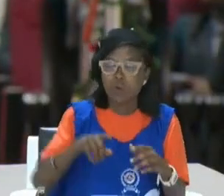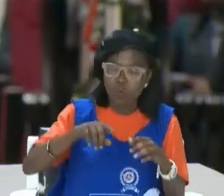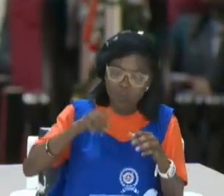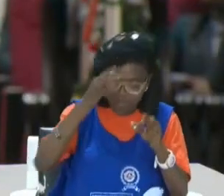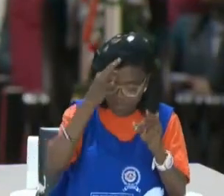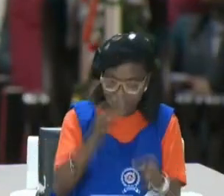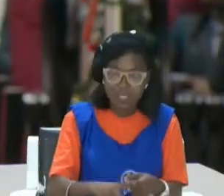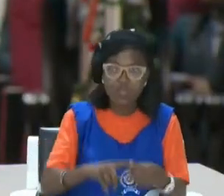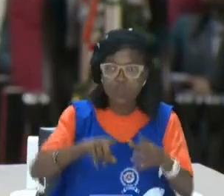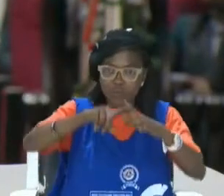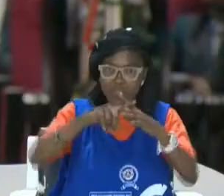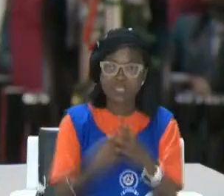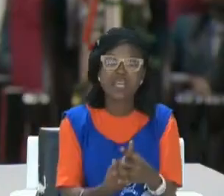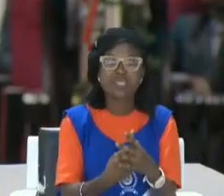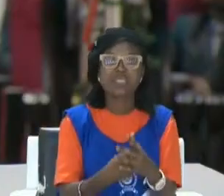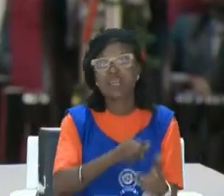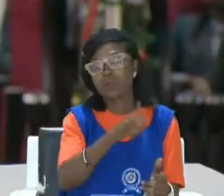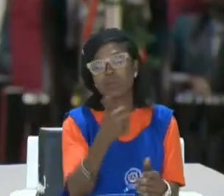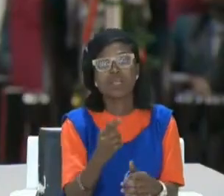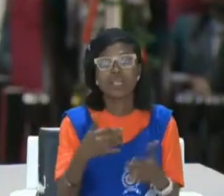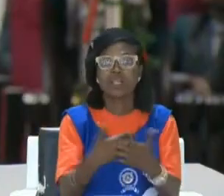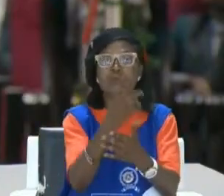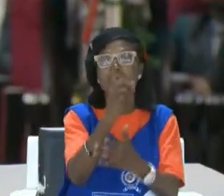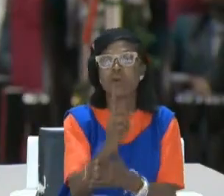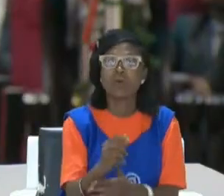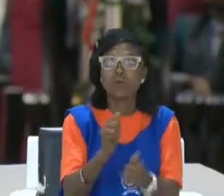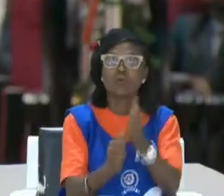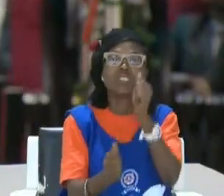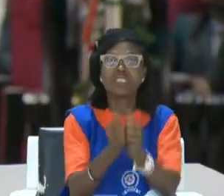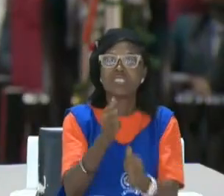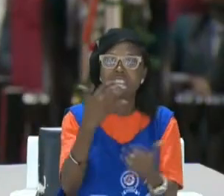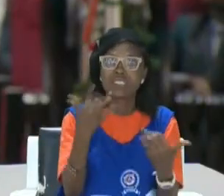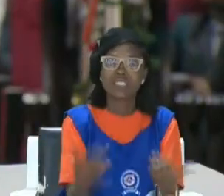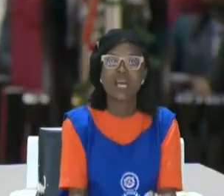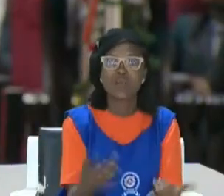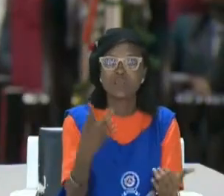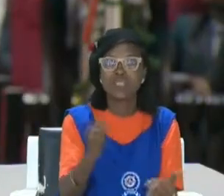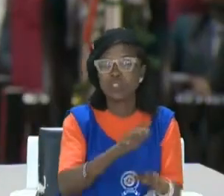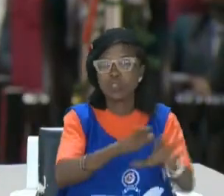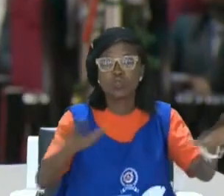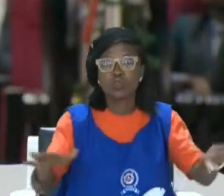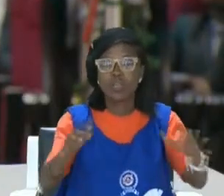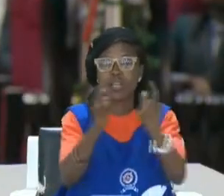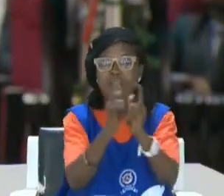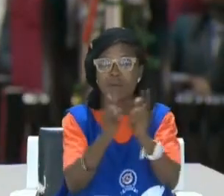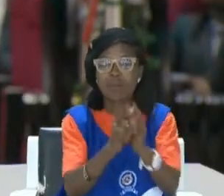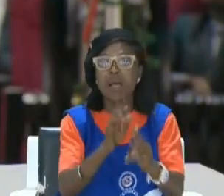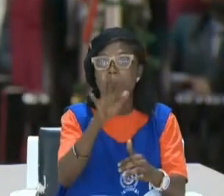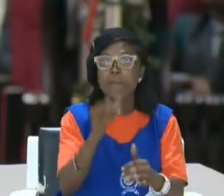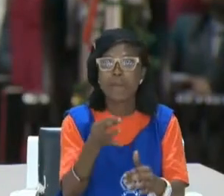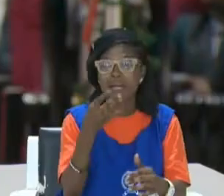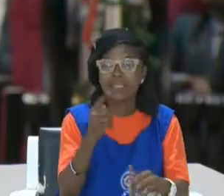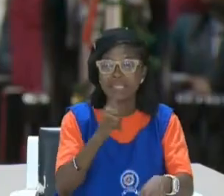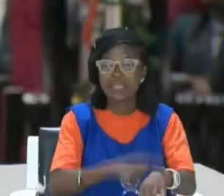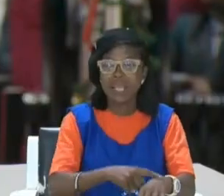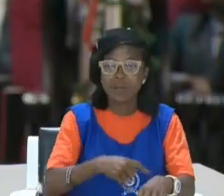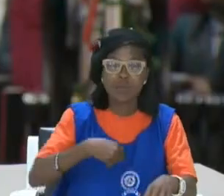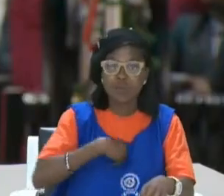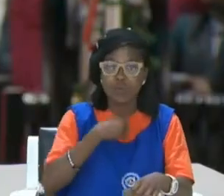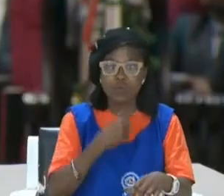which is now the children section. And by the time we finished that, they said, now we have